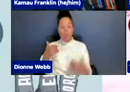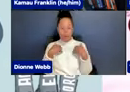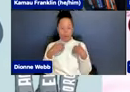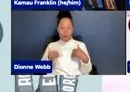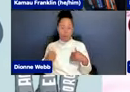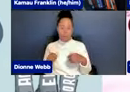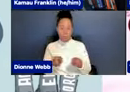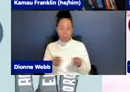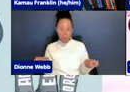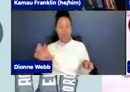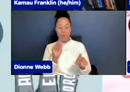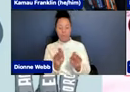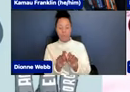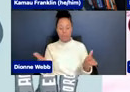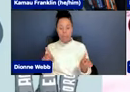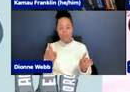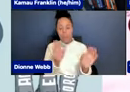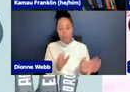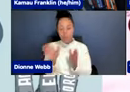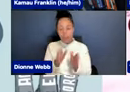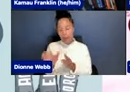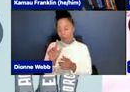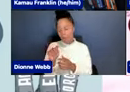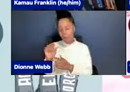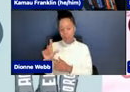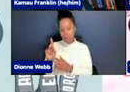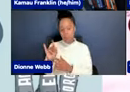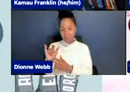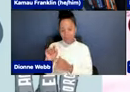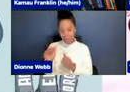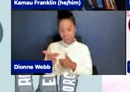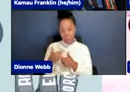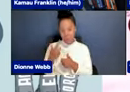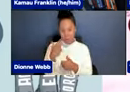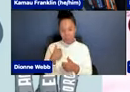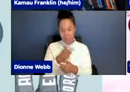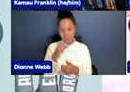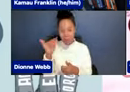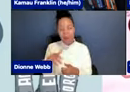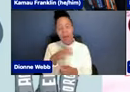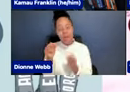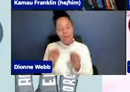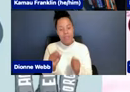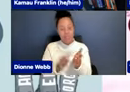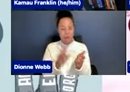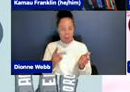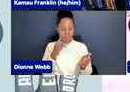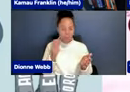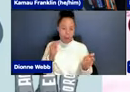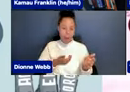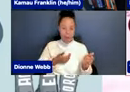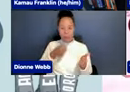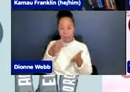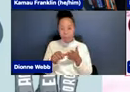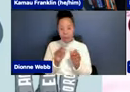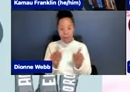Organizers Toolkit. So come and join us for that. And you can subscribe to our mailing list on our website. And we are